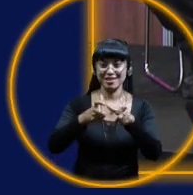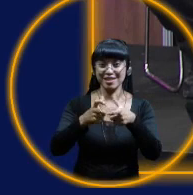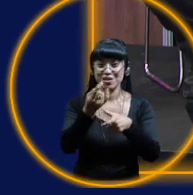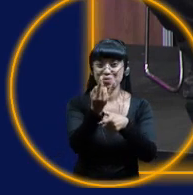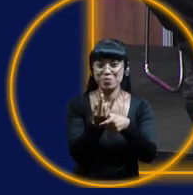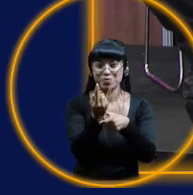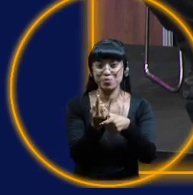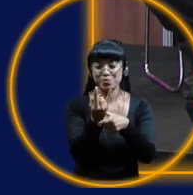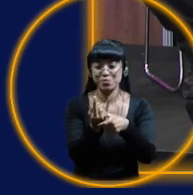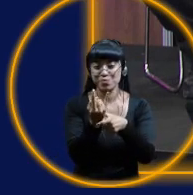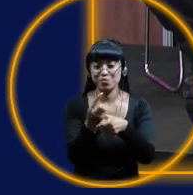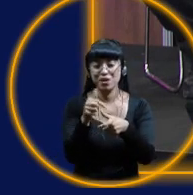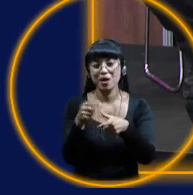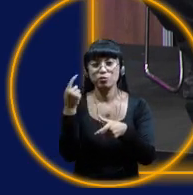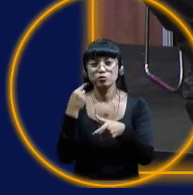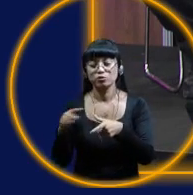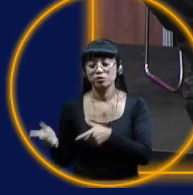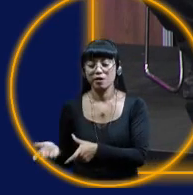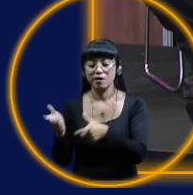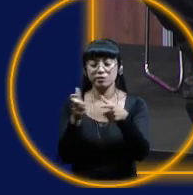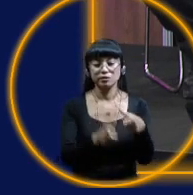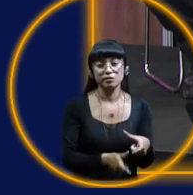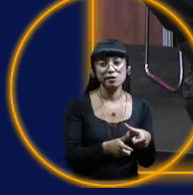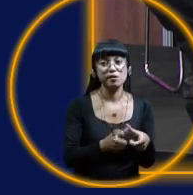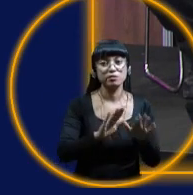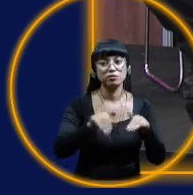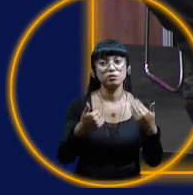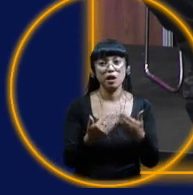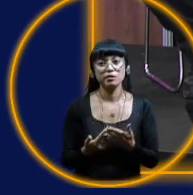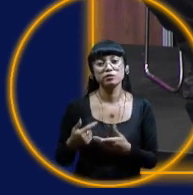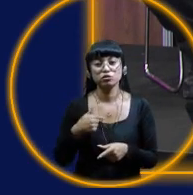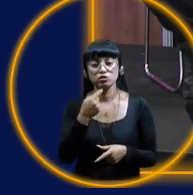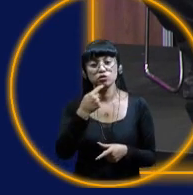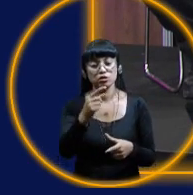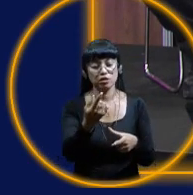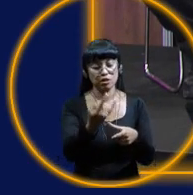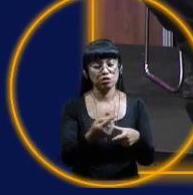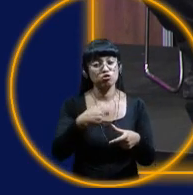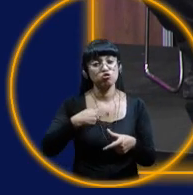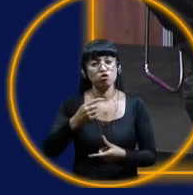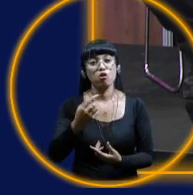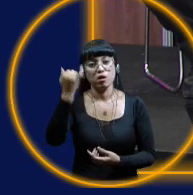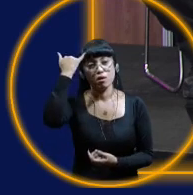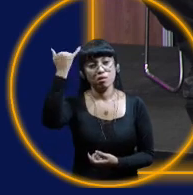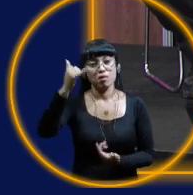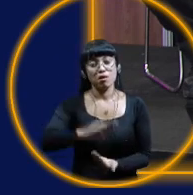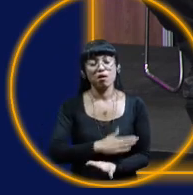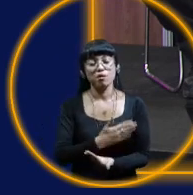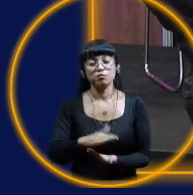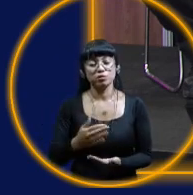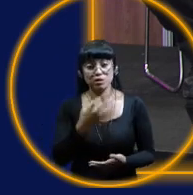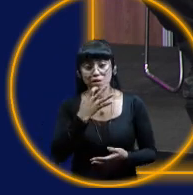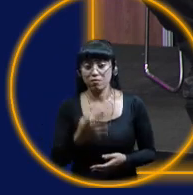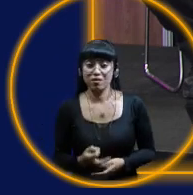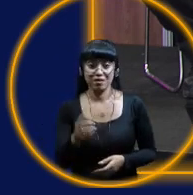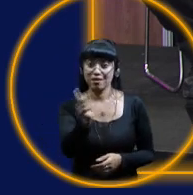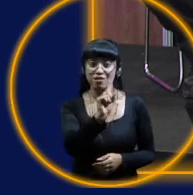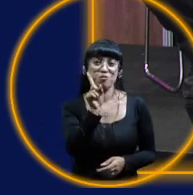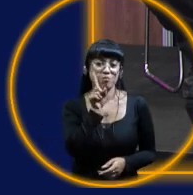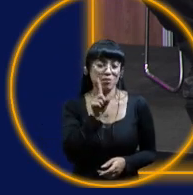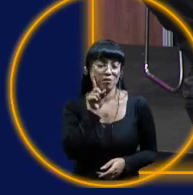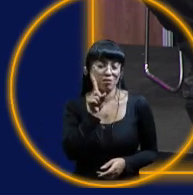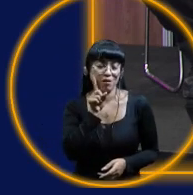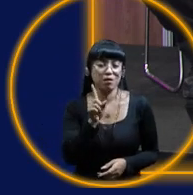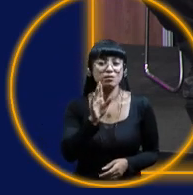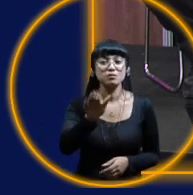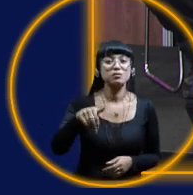to school and told everyone that I had made the music, which I did not. And then later